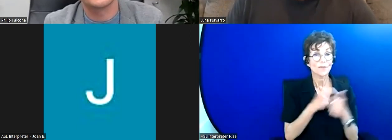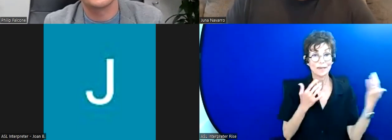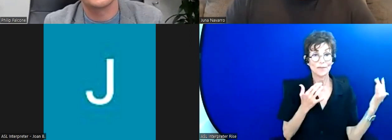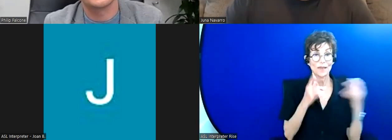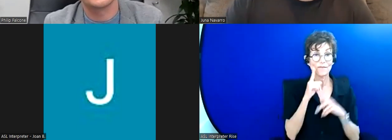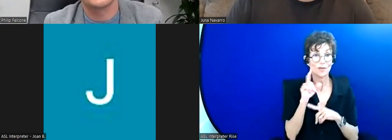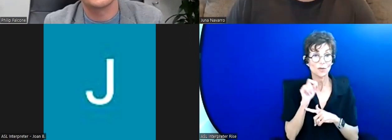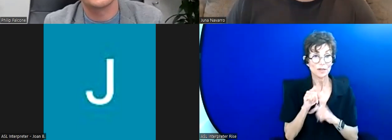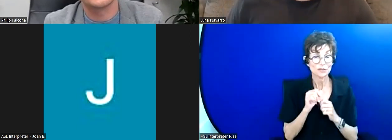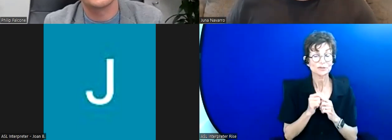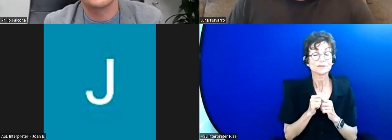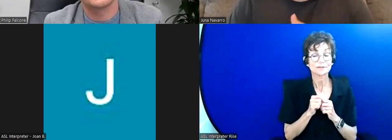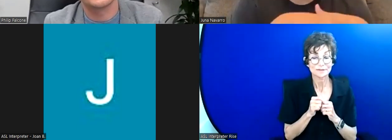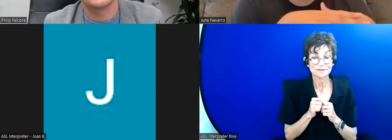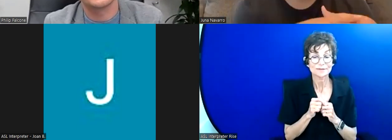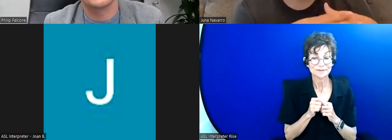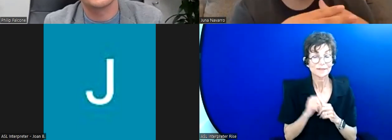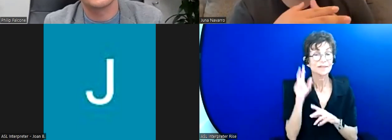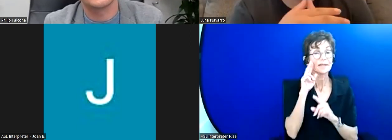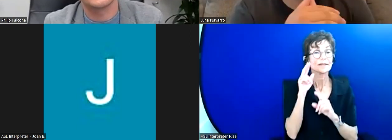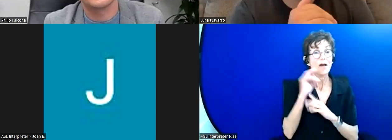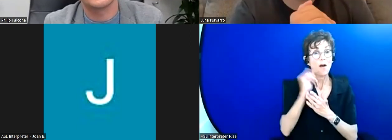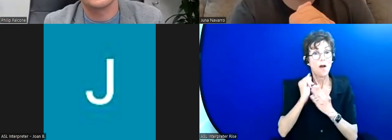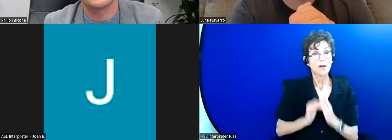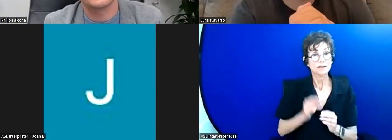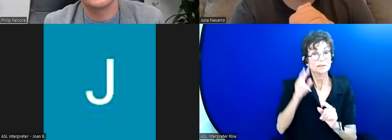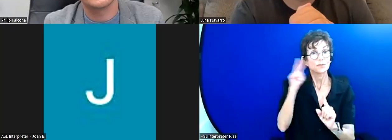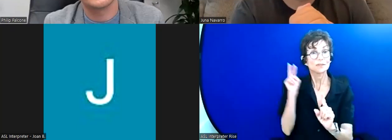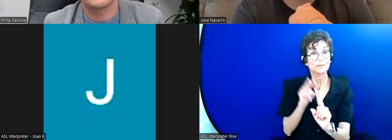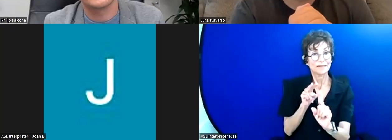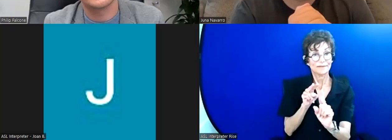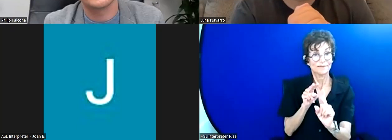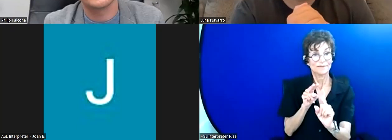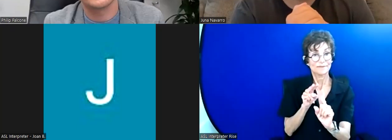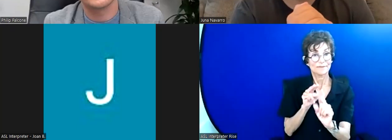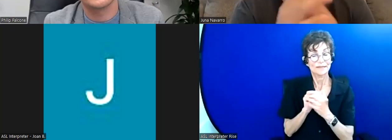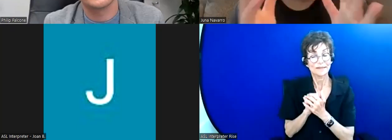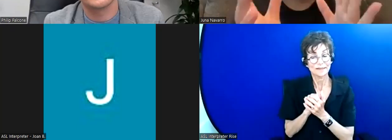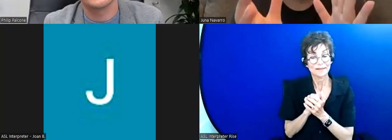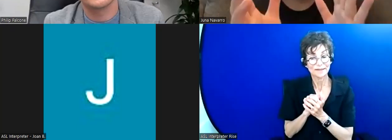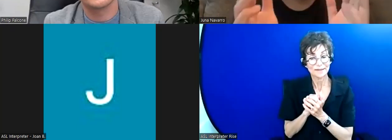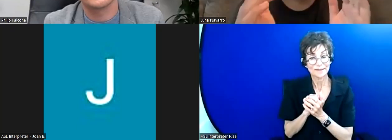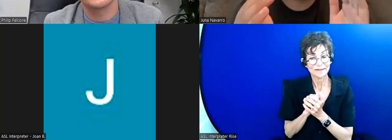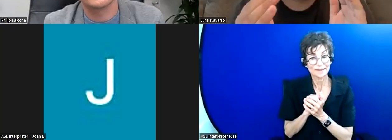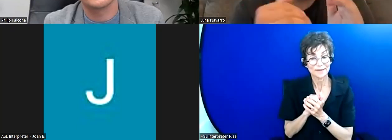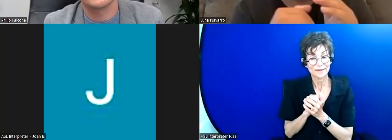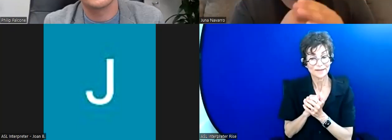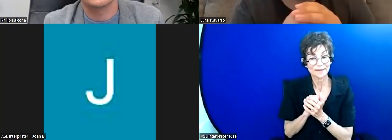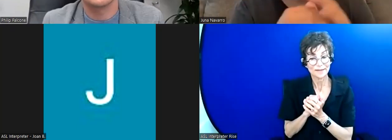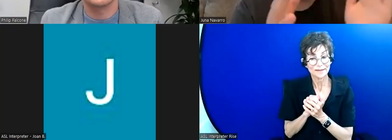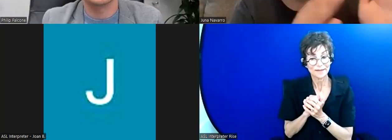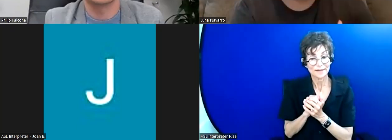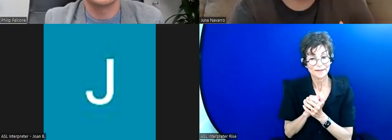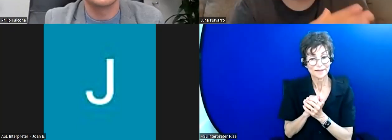artist perspective, when it comes to creating a project, so when